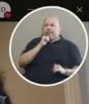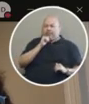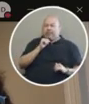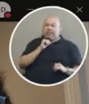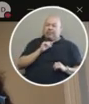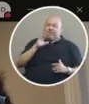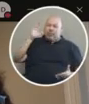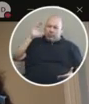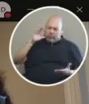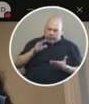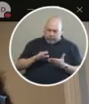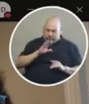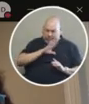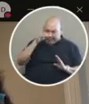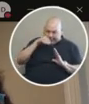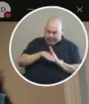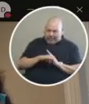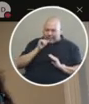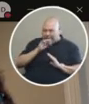the upward trend that we're seeing right now.